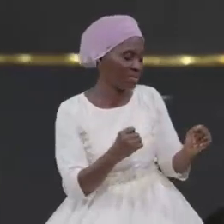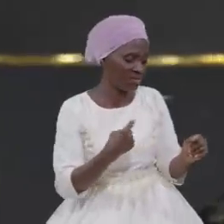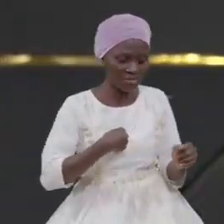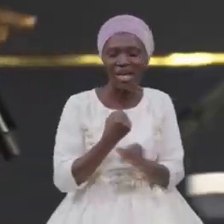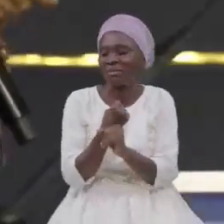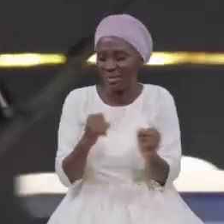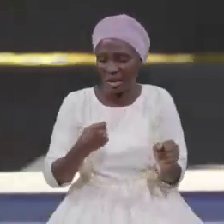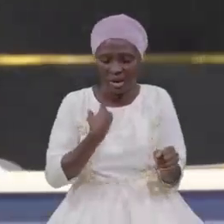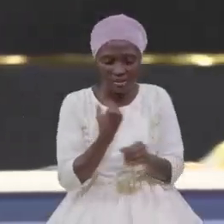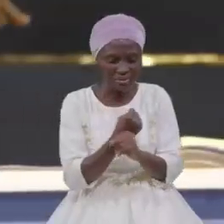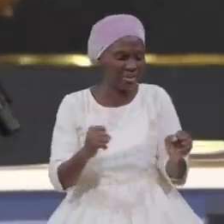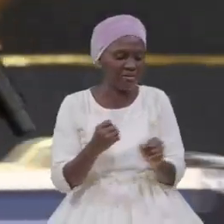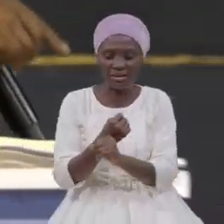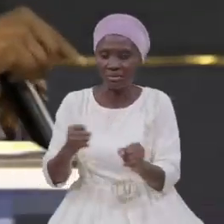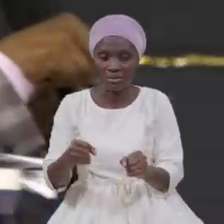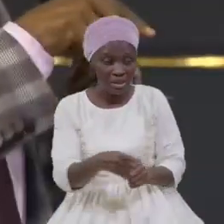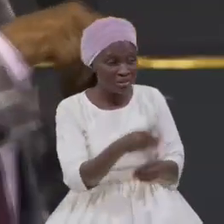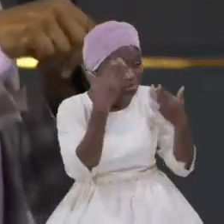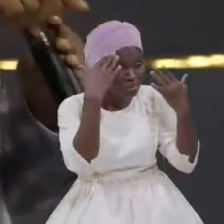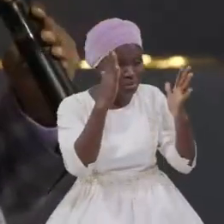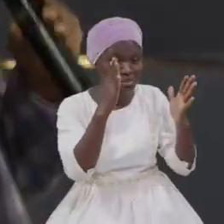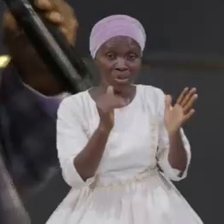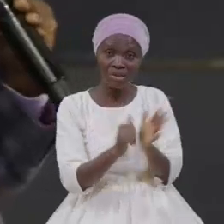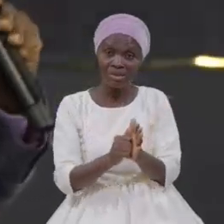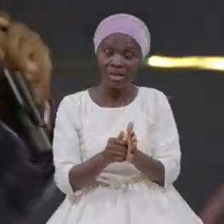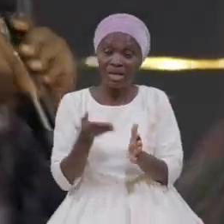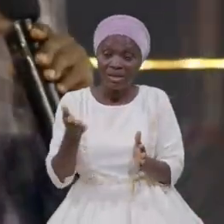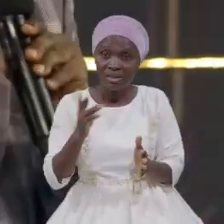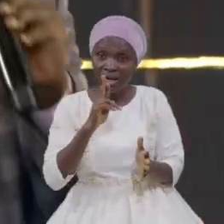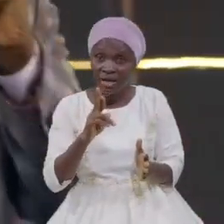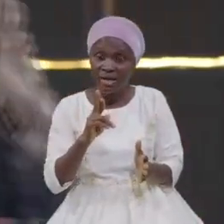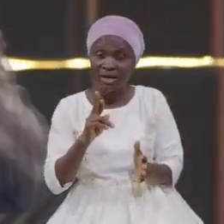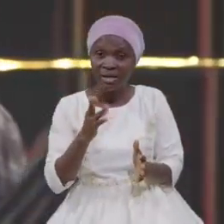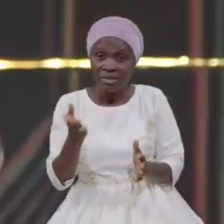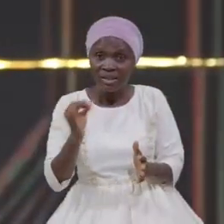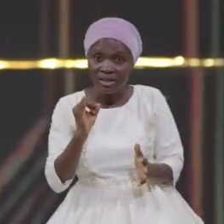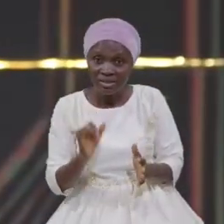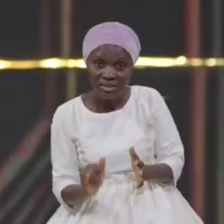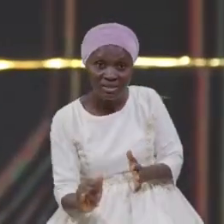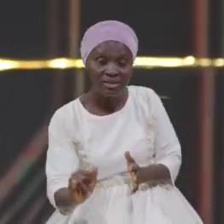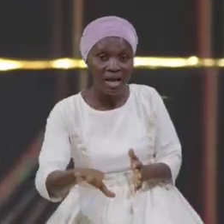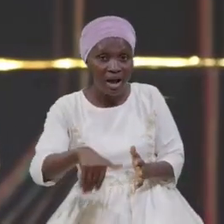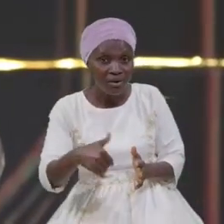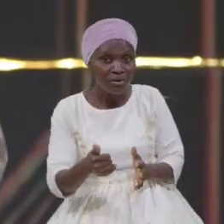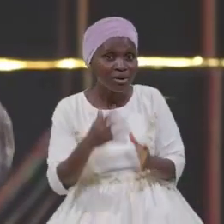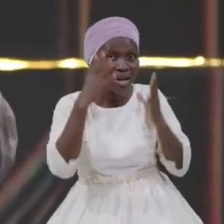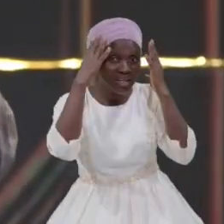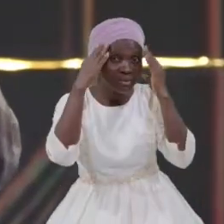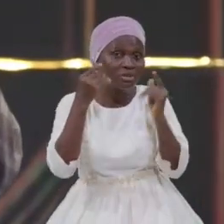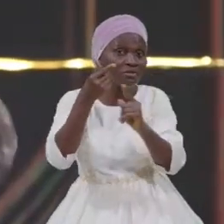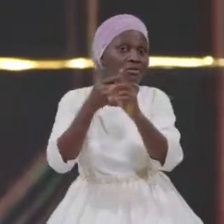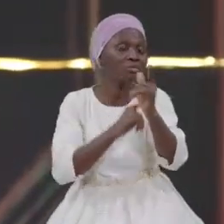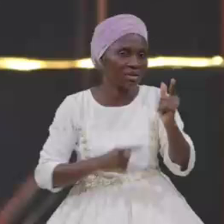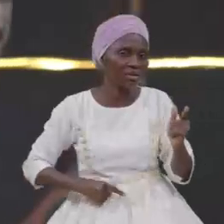they do not know there is still another experience of the Lord.